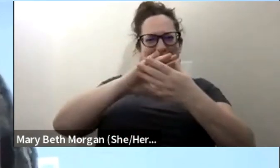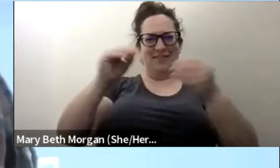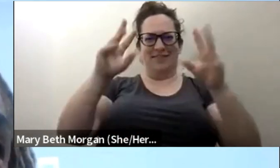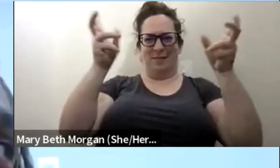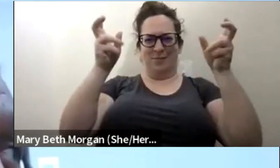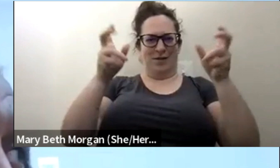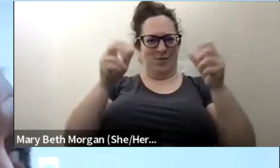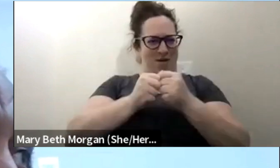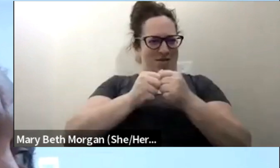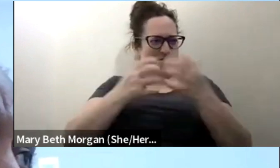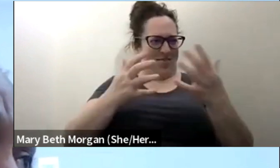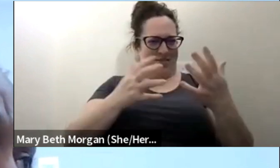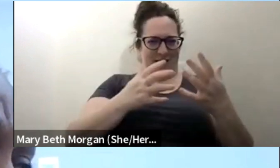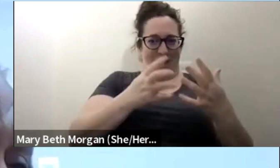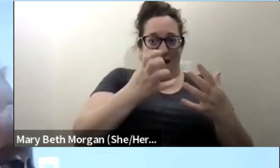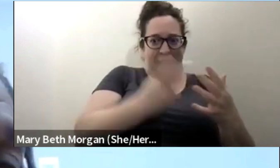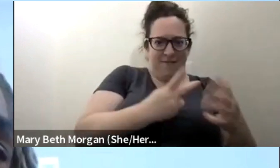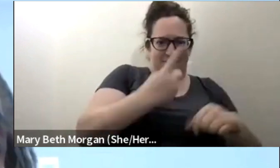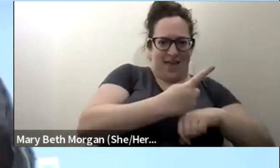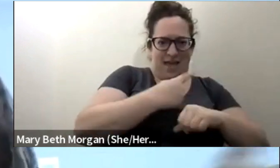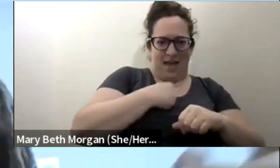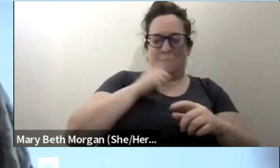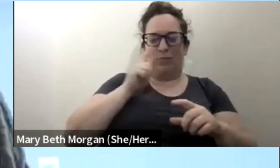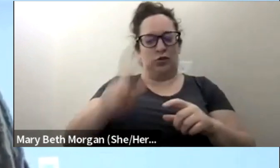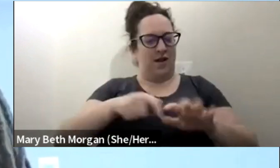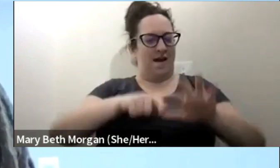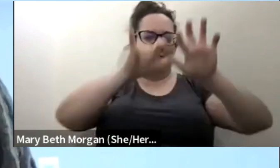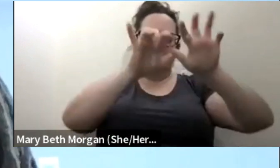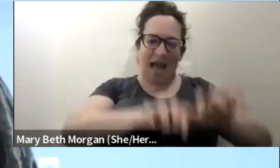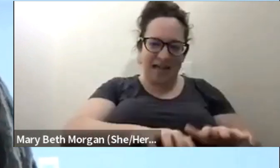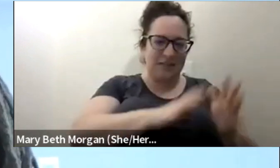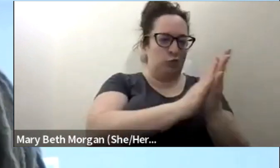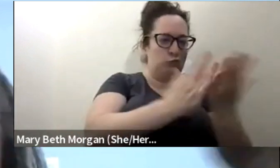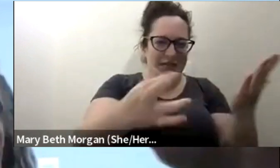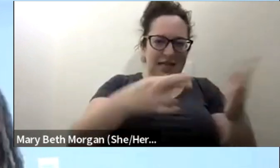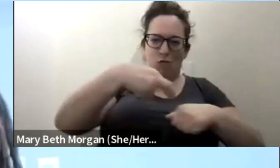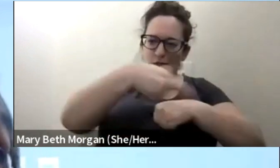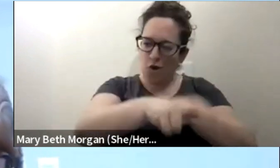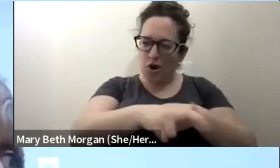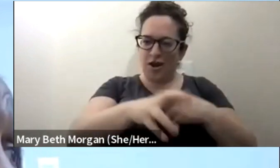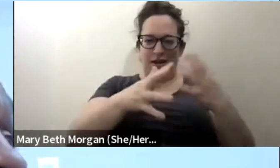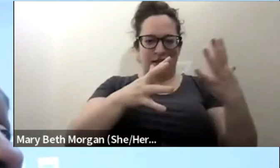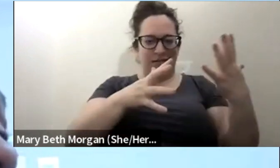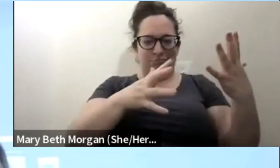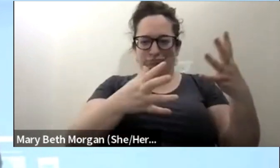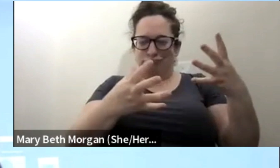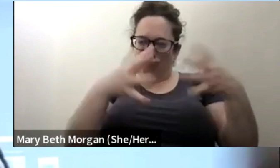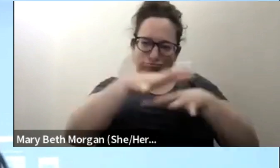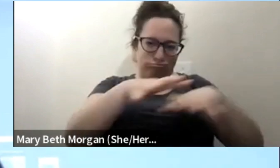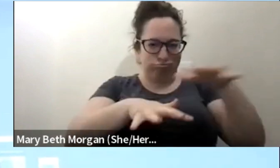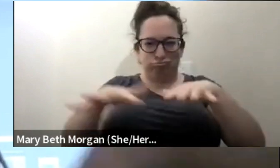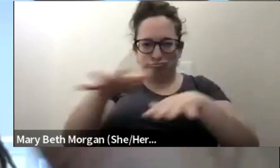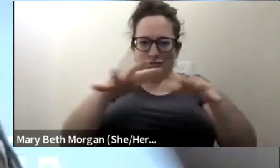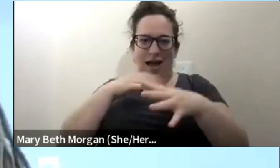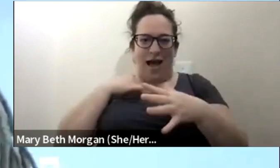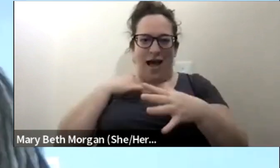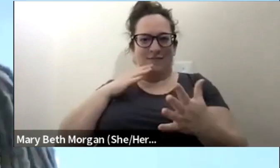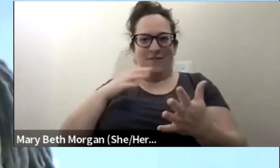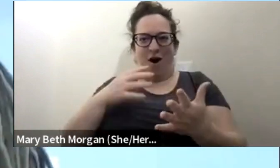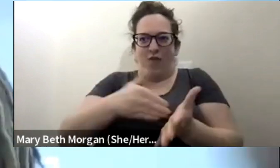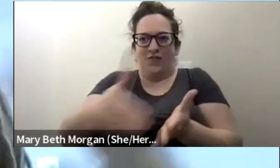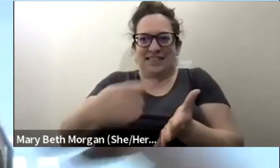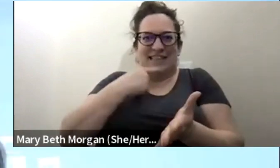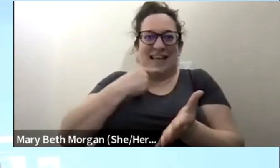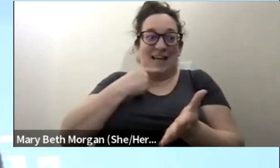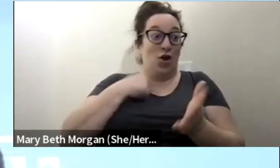obviously, to try and take on a titan like this without at least a whole day, probably a weekend. And there should have been text, and we should have been